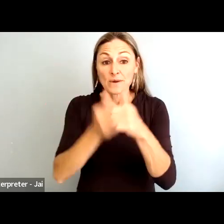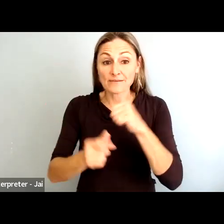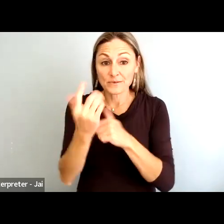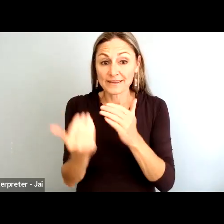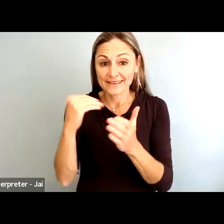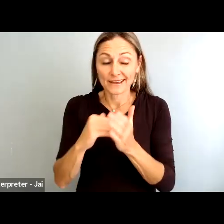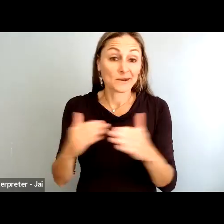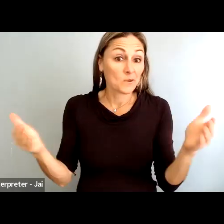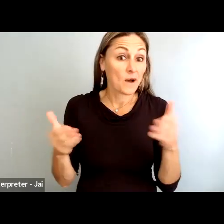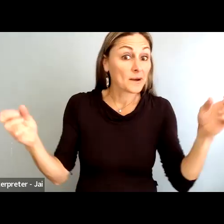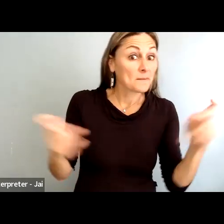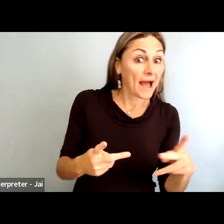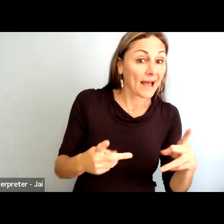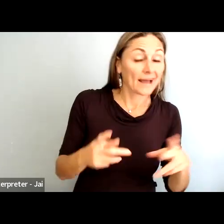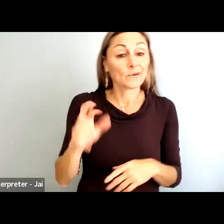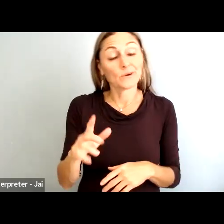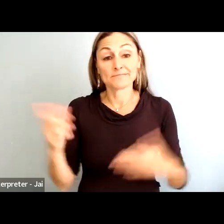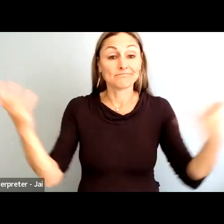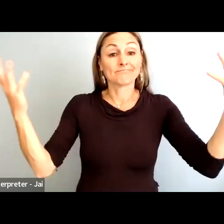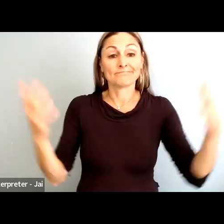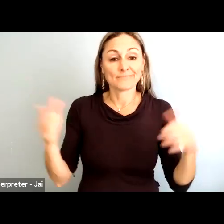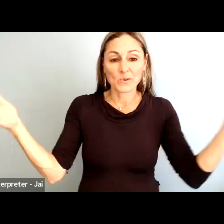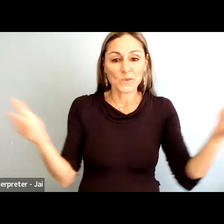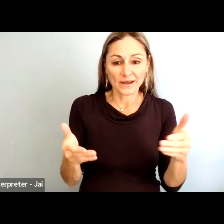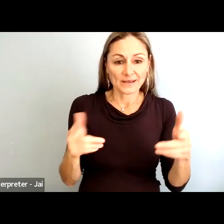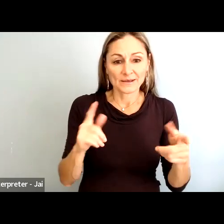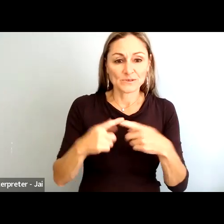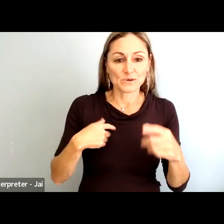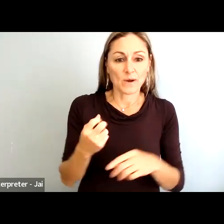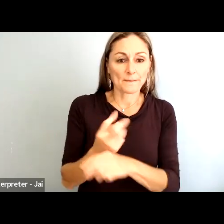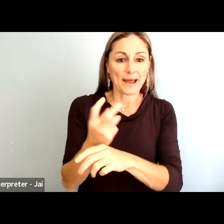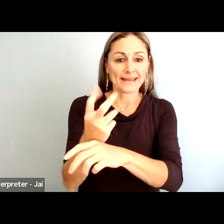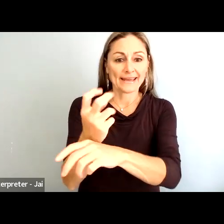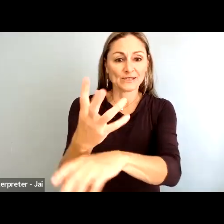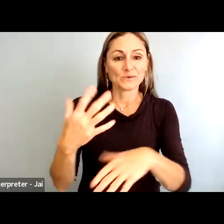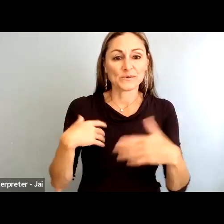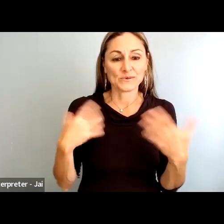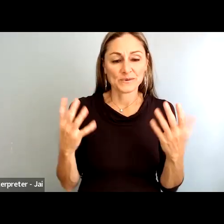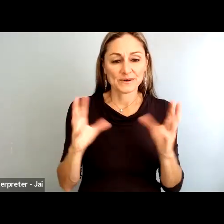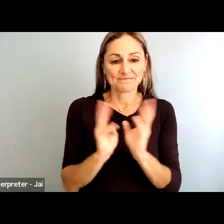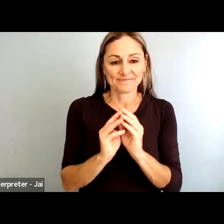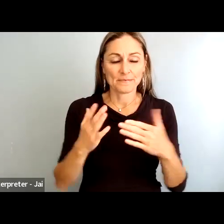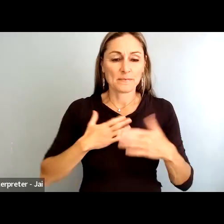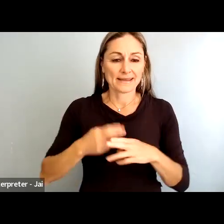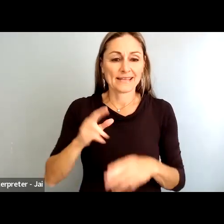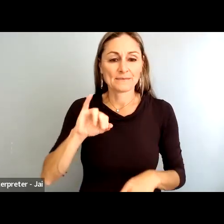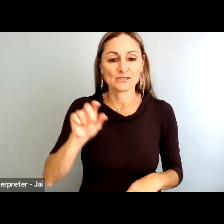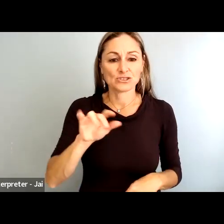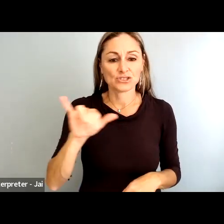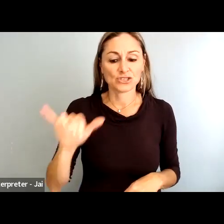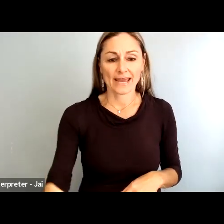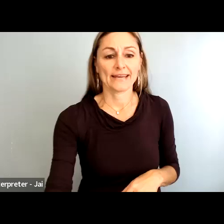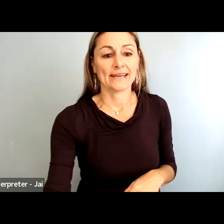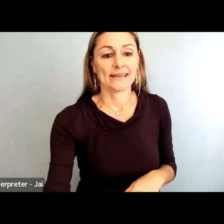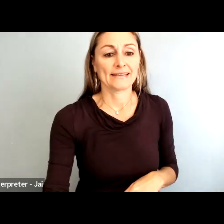welcome back or welcome to the biennial ISLnet Independent Living Institute. My name is Jenny Sitchell. I am the